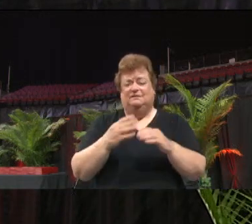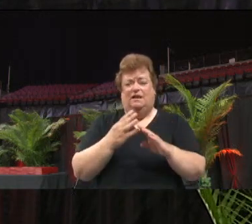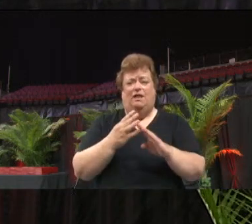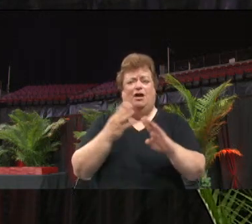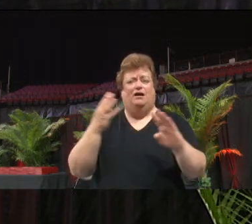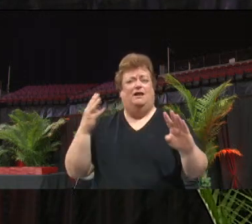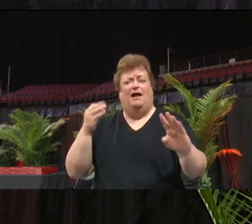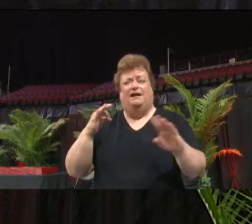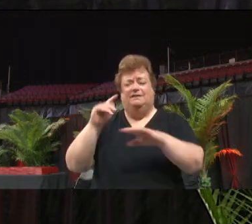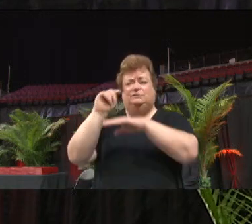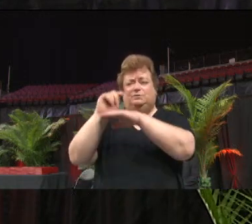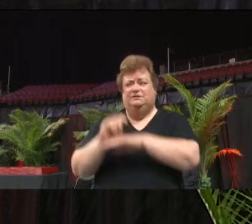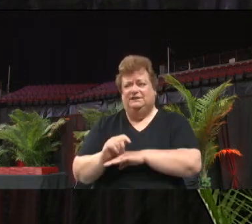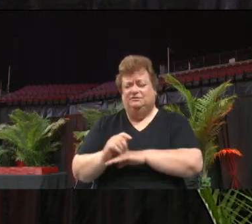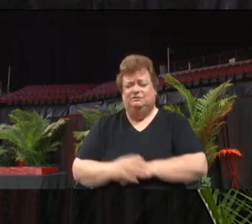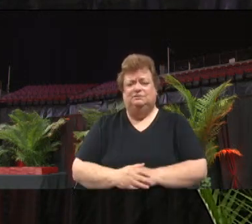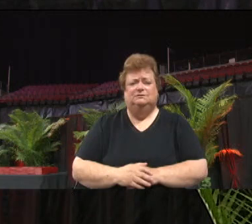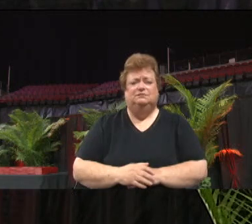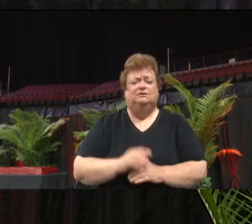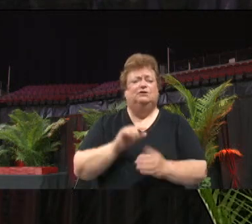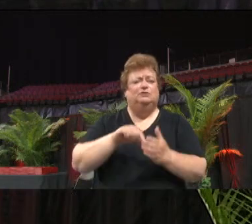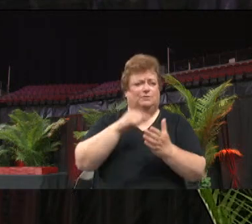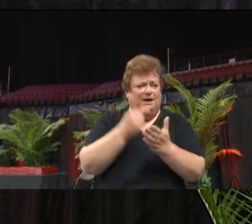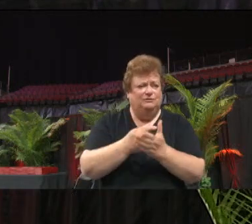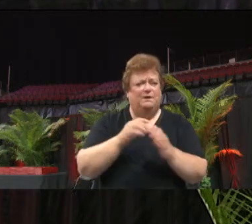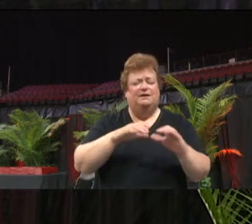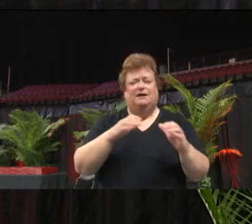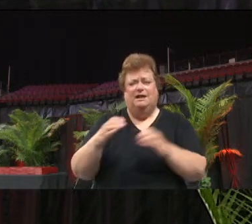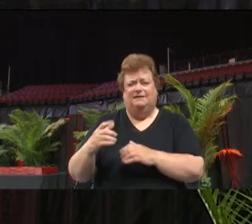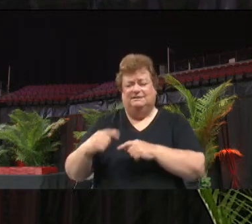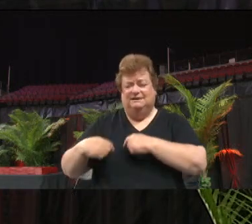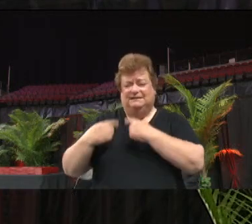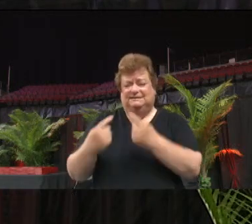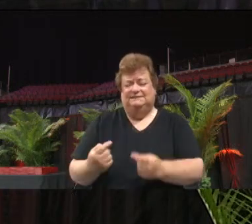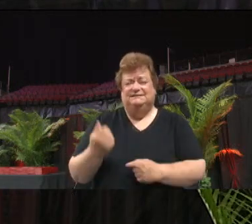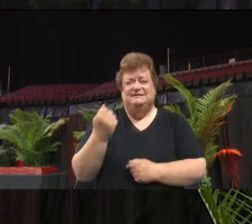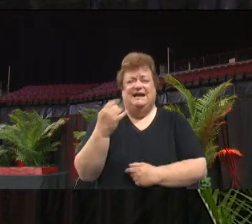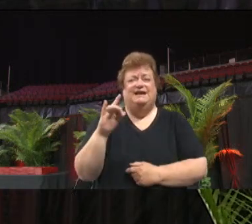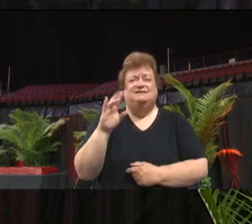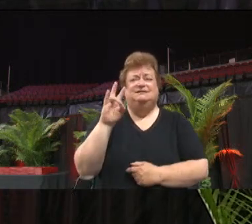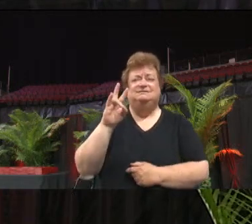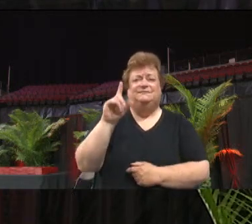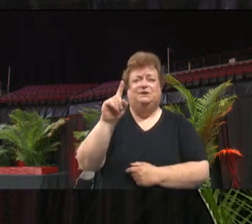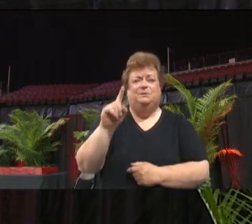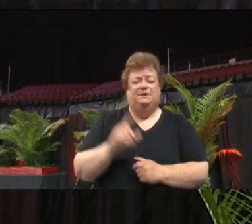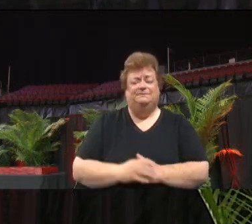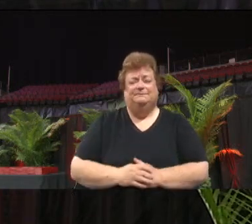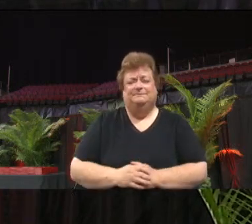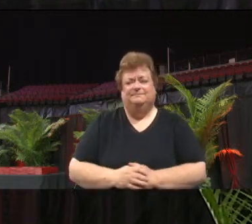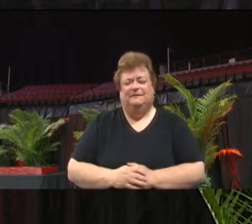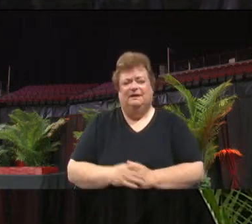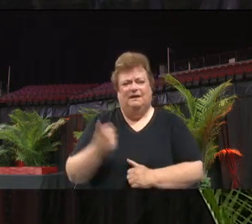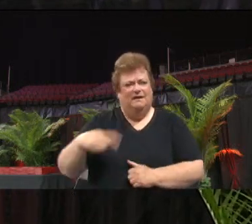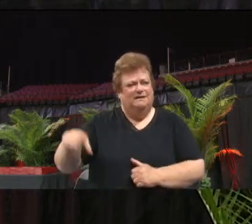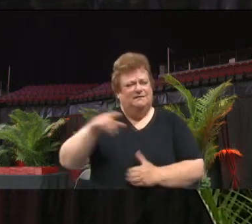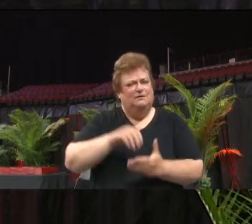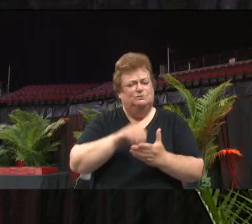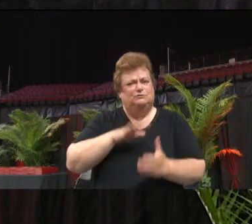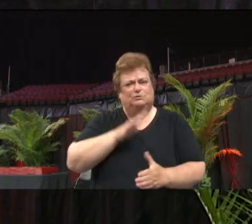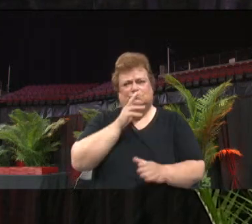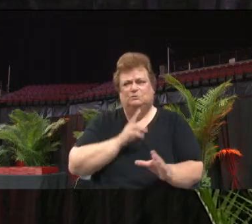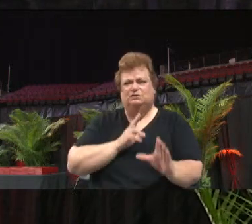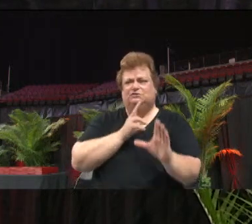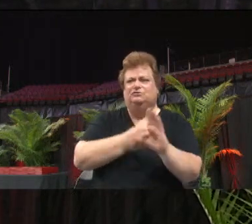tradition graduating classes at Lincoln High since 1871. And these students will join